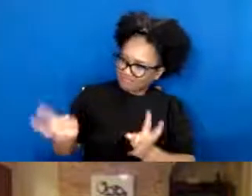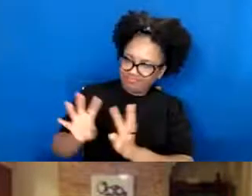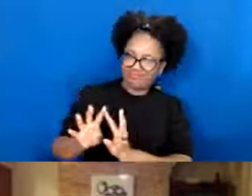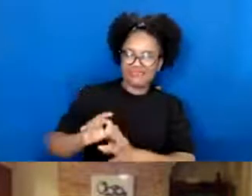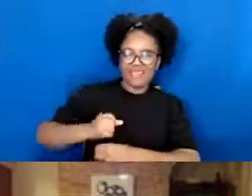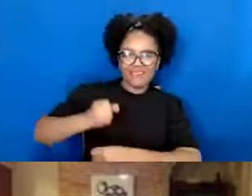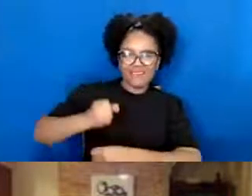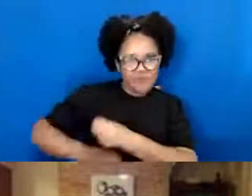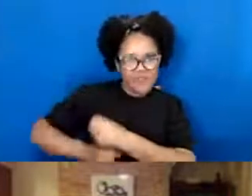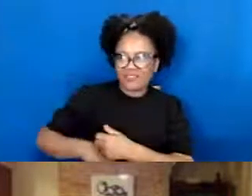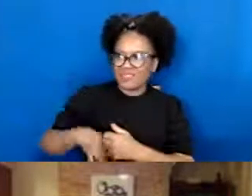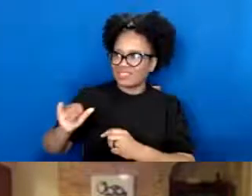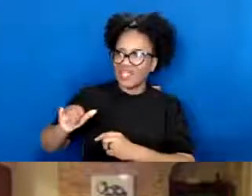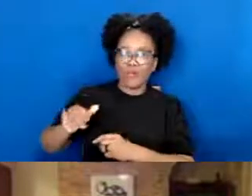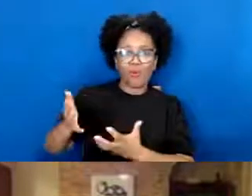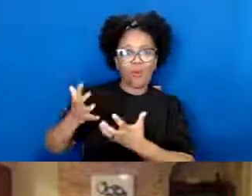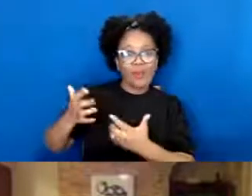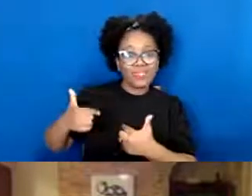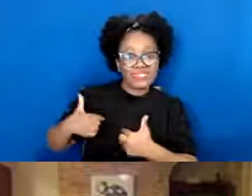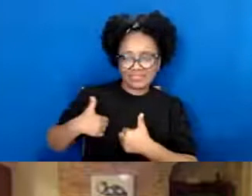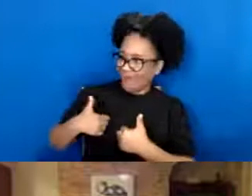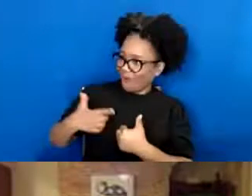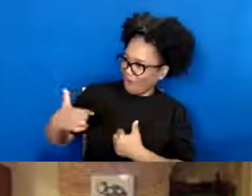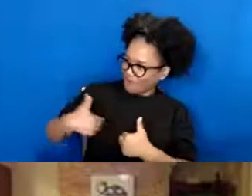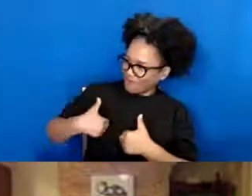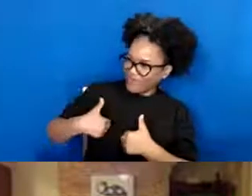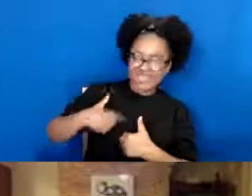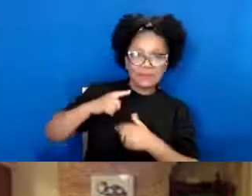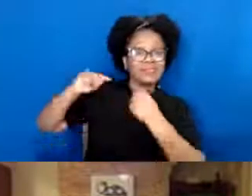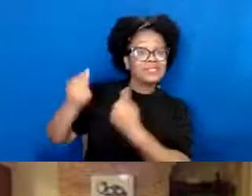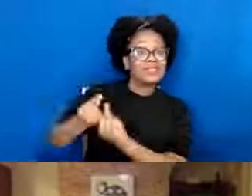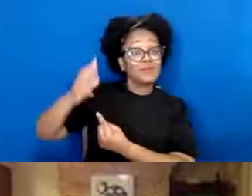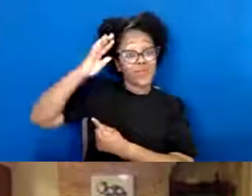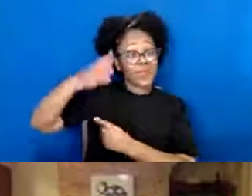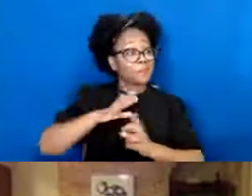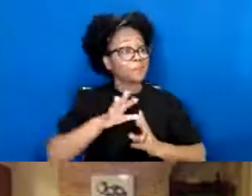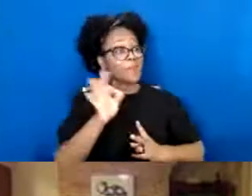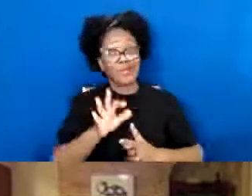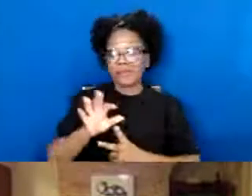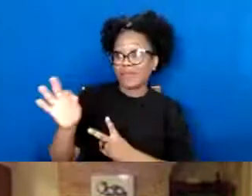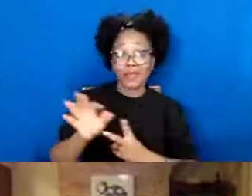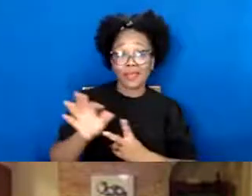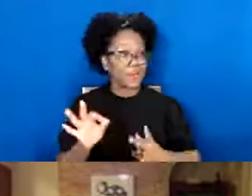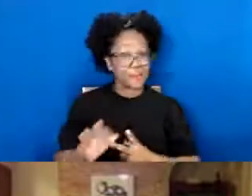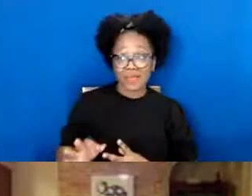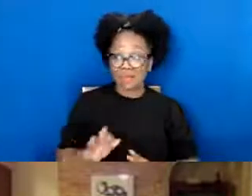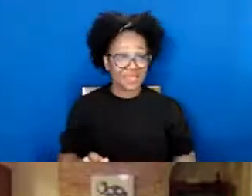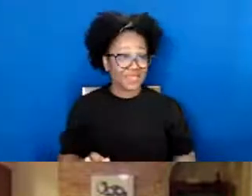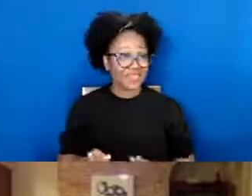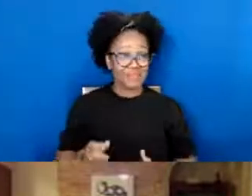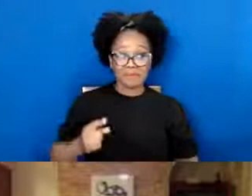wanted, being, even if you're the last person chosen, somebody chose you that day. Talk about that for a second.